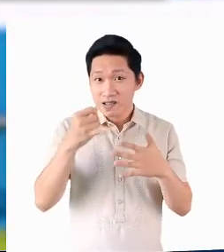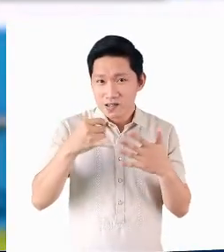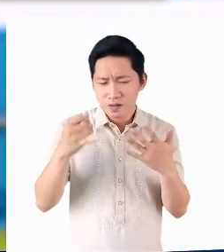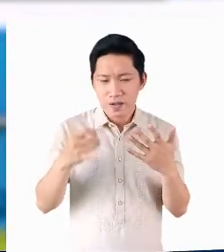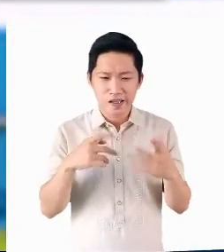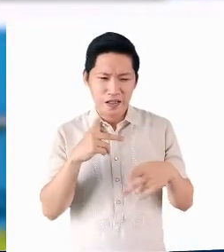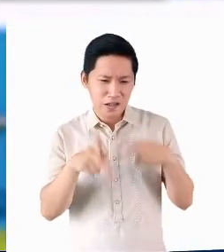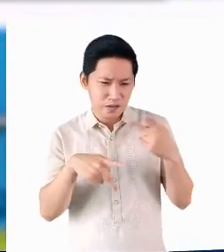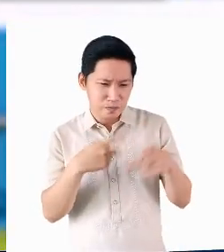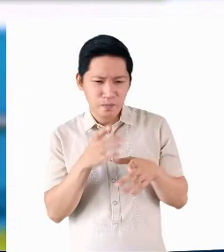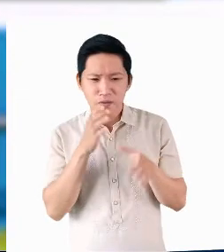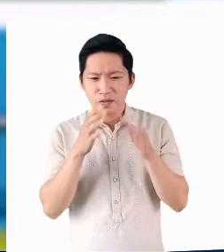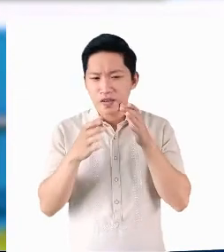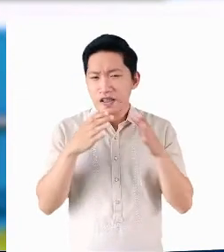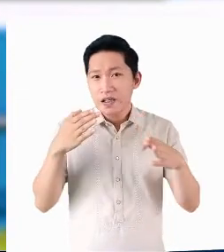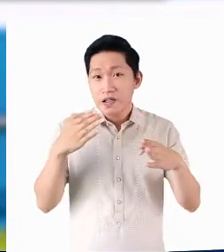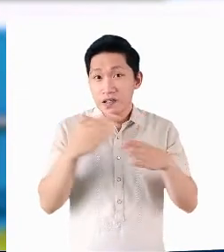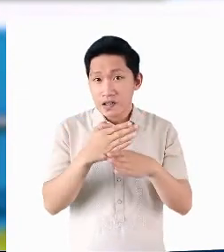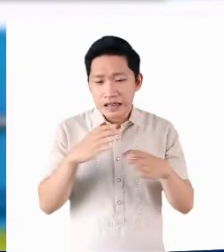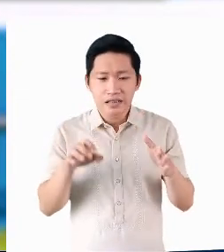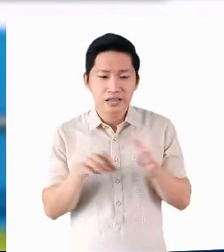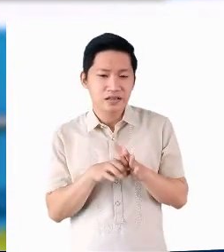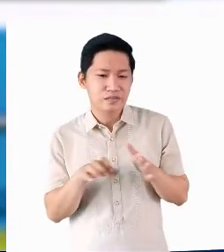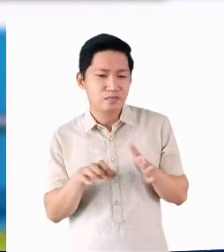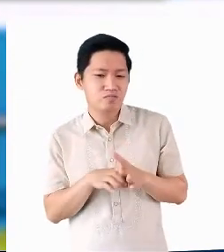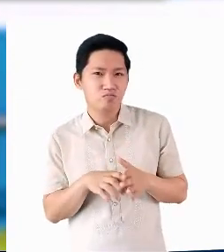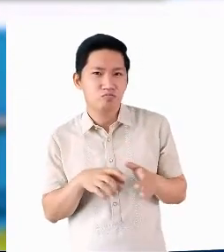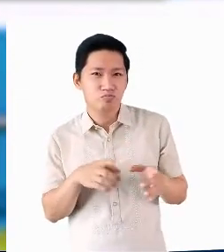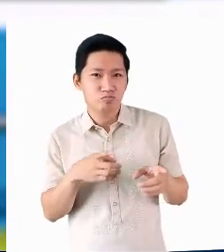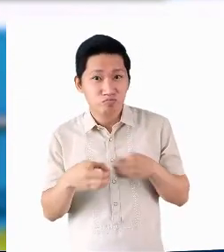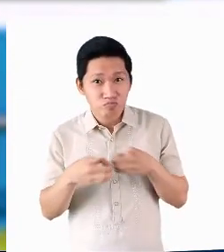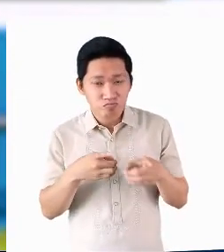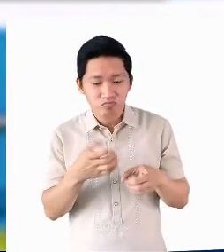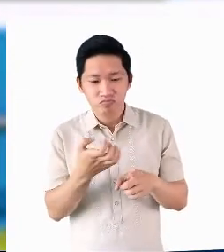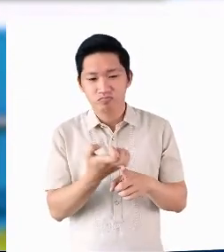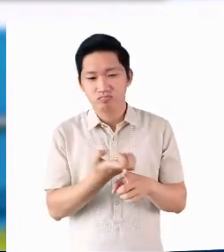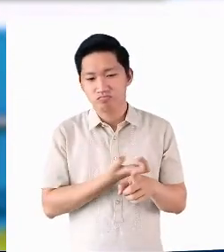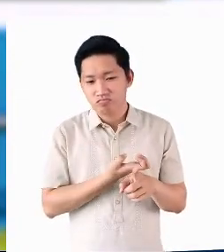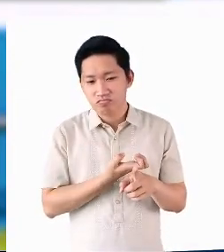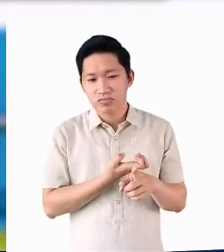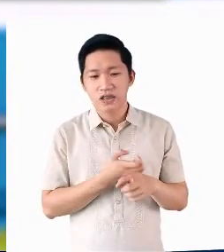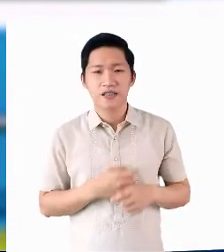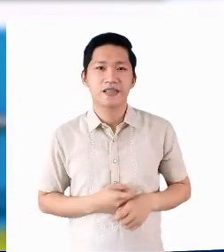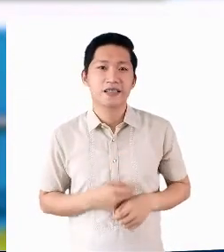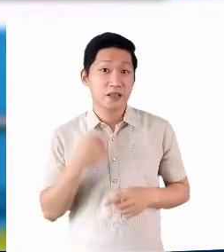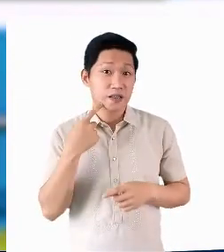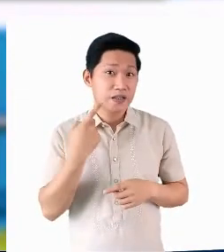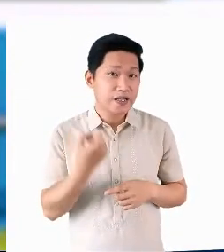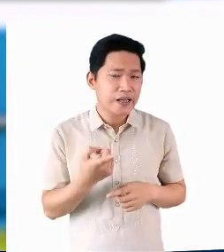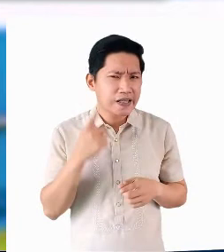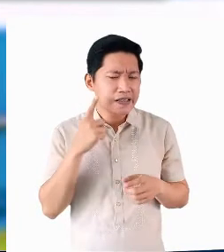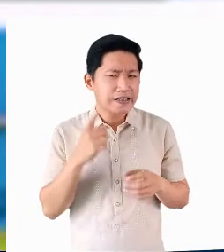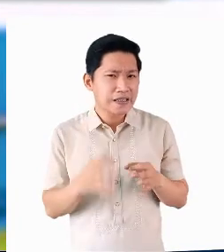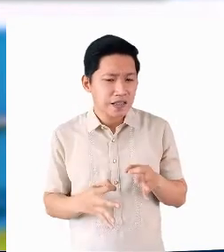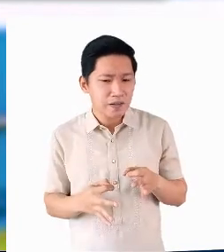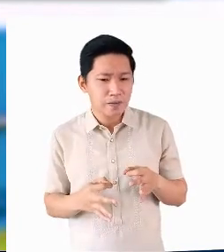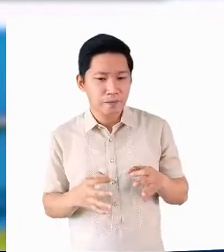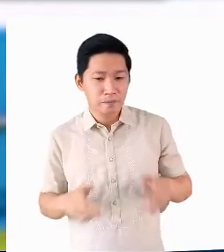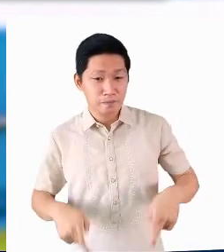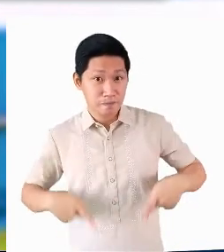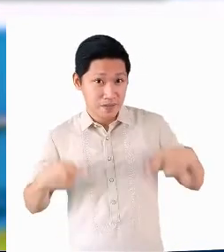Identify the kind of communication barrier exemplified by each description. Tell whether it is